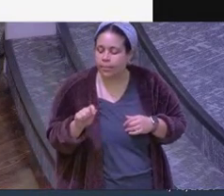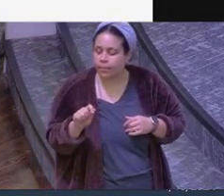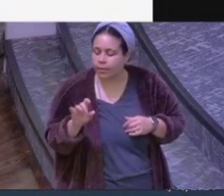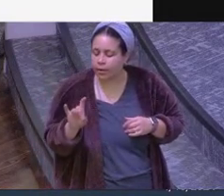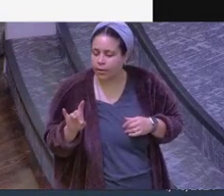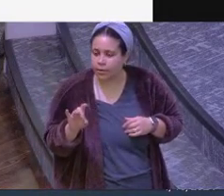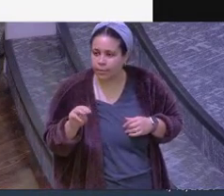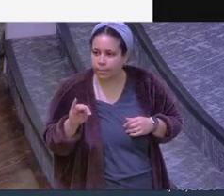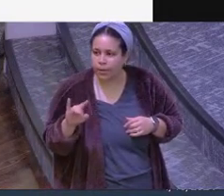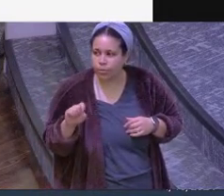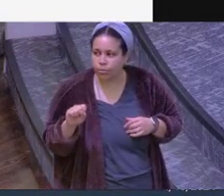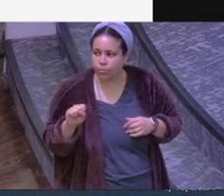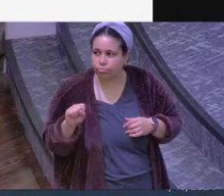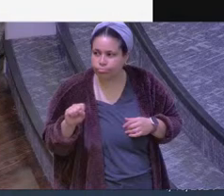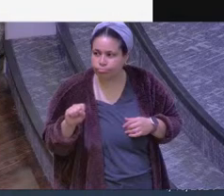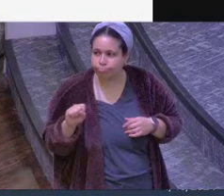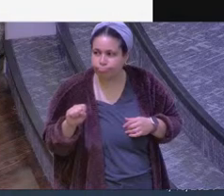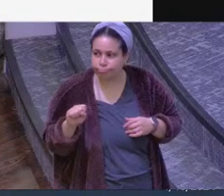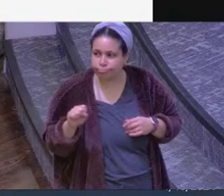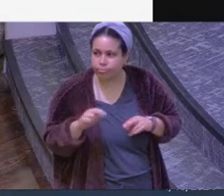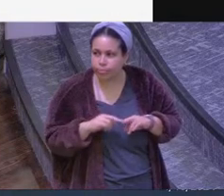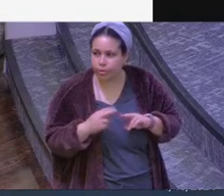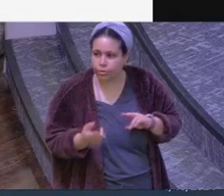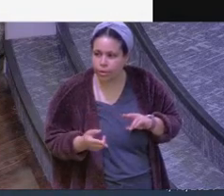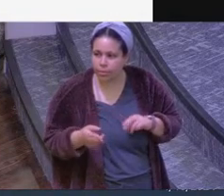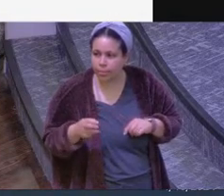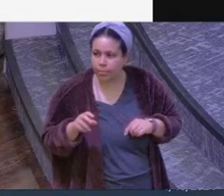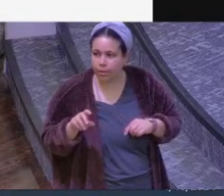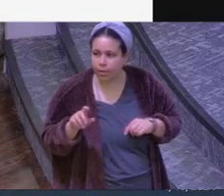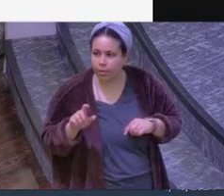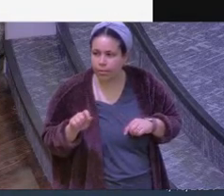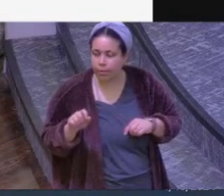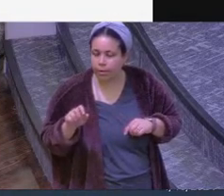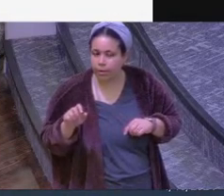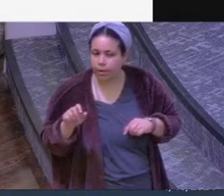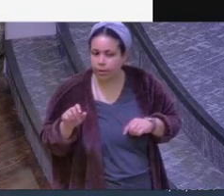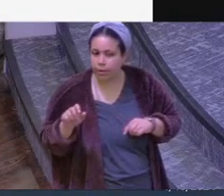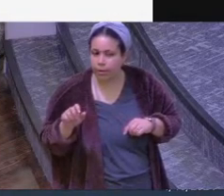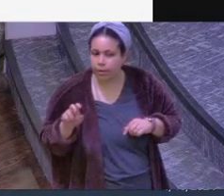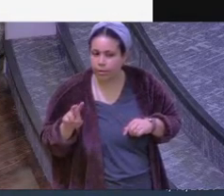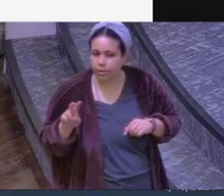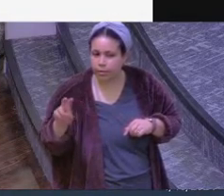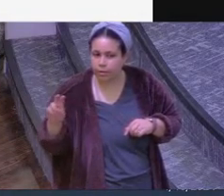mils. If we want to drop that by 0.25 mils, based on the current projections of the